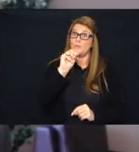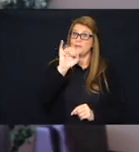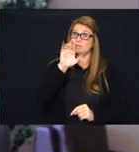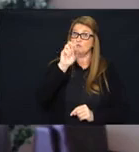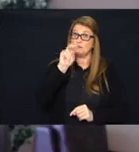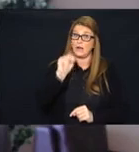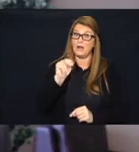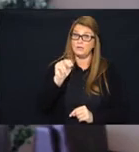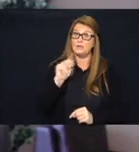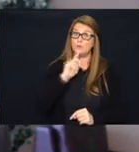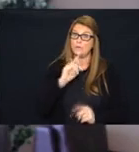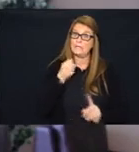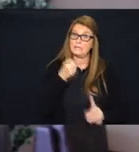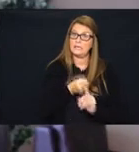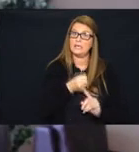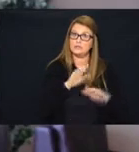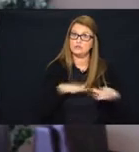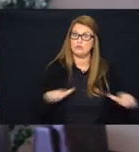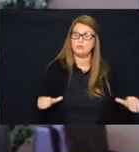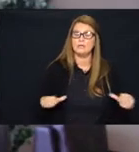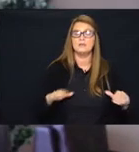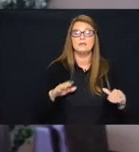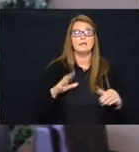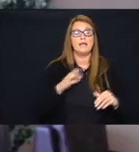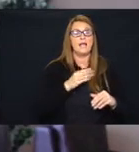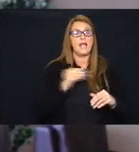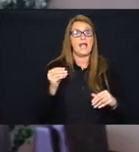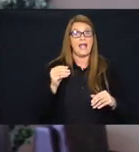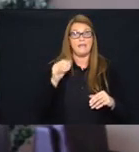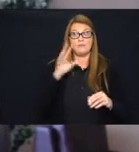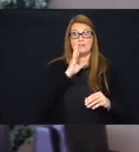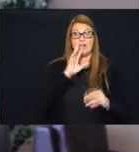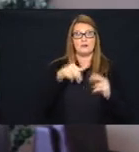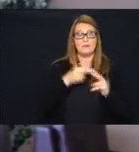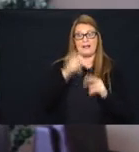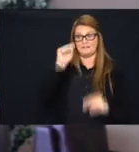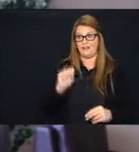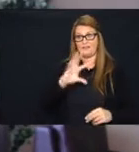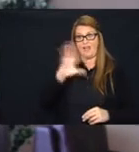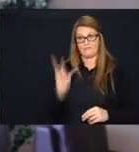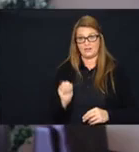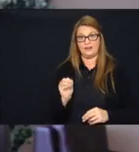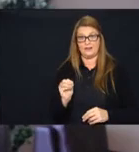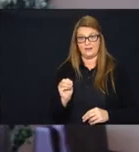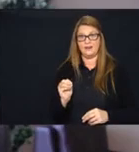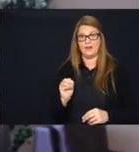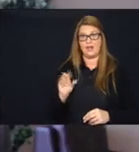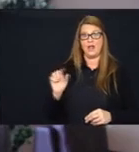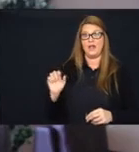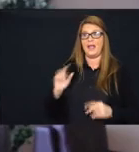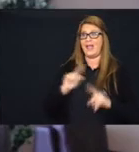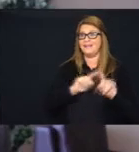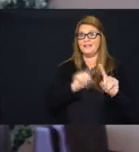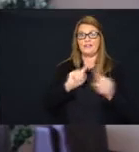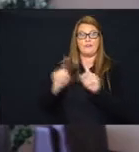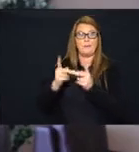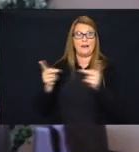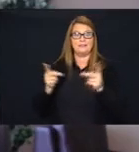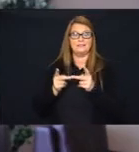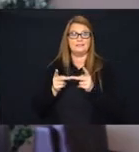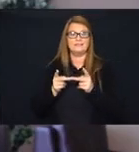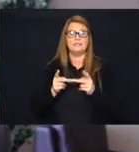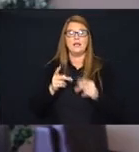we've seen before. As we talked about in the country of South Africa, through all other phases of the pandemic, they saw about 2